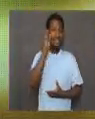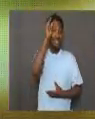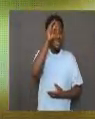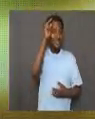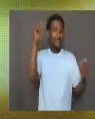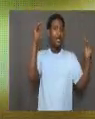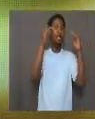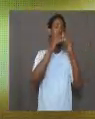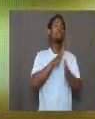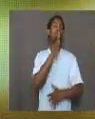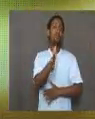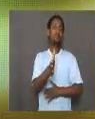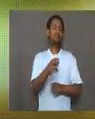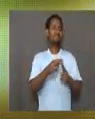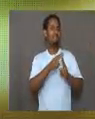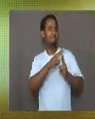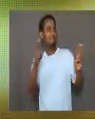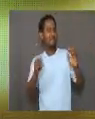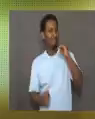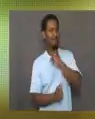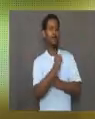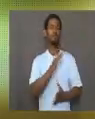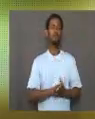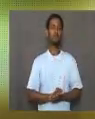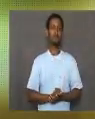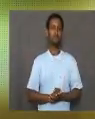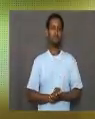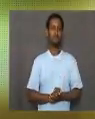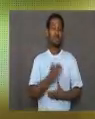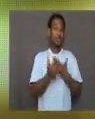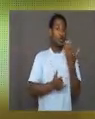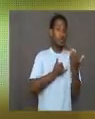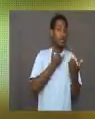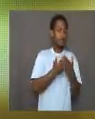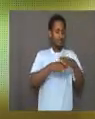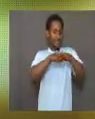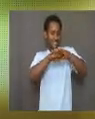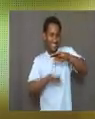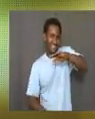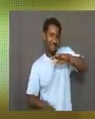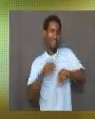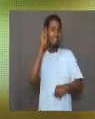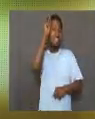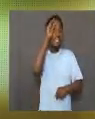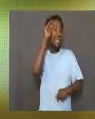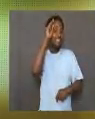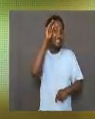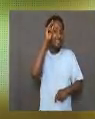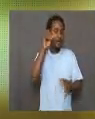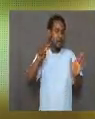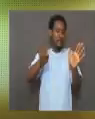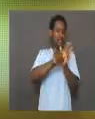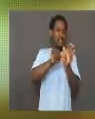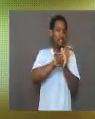Cultural inequality is very harmful. It undermines the cultural